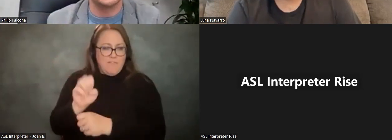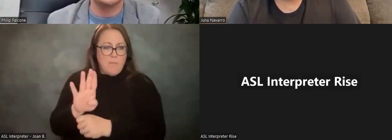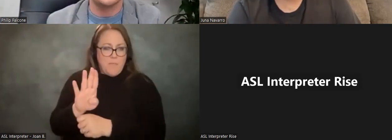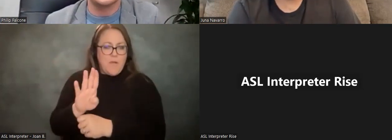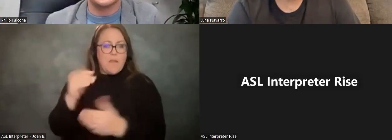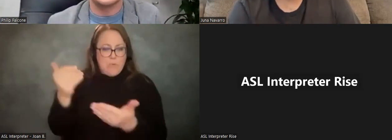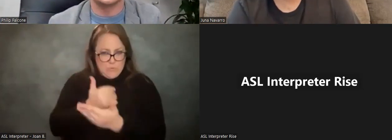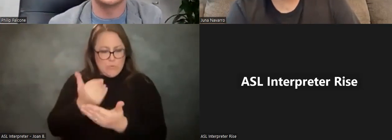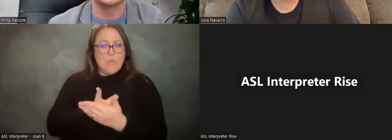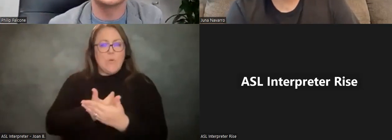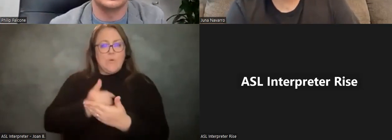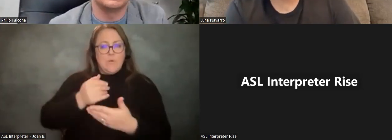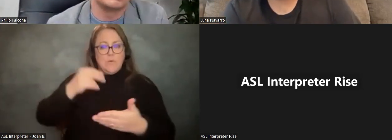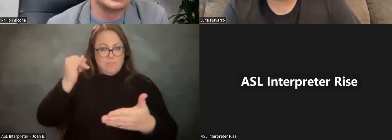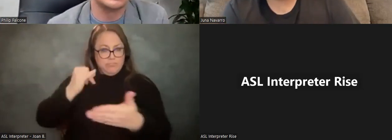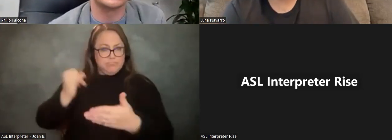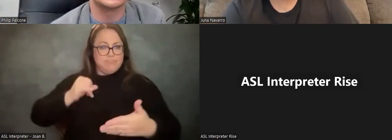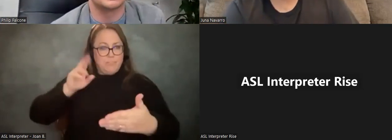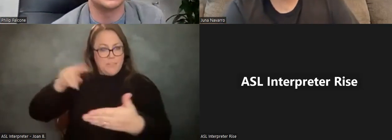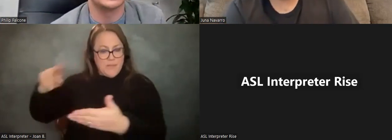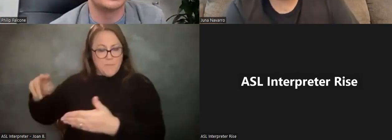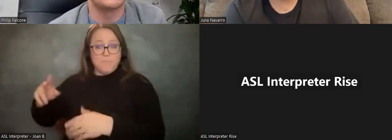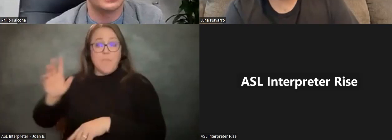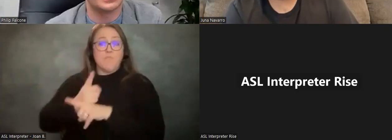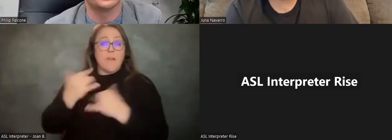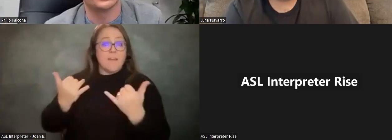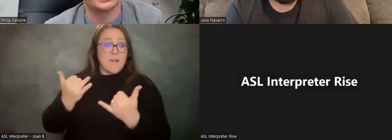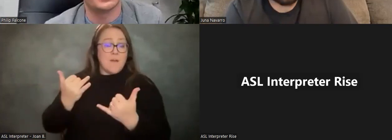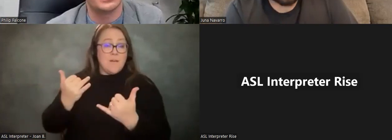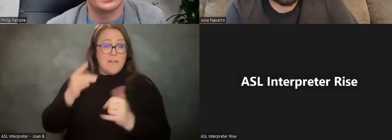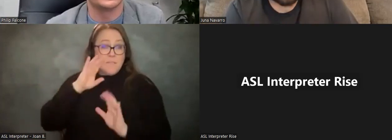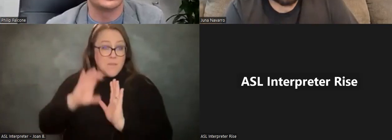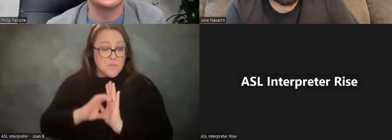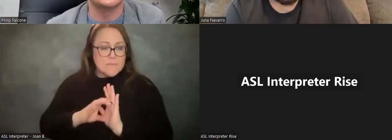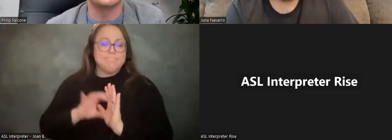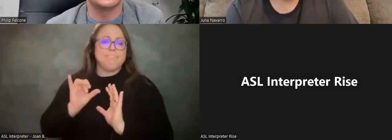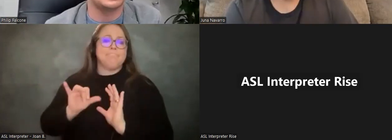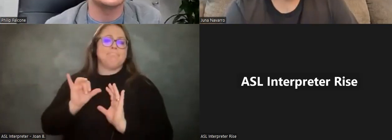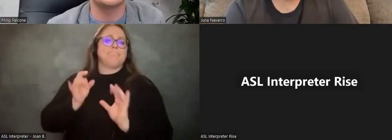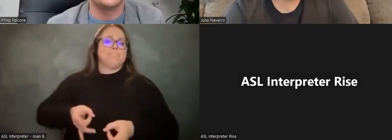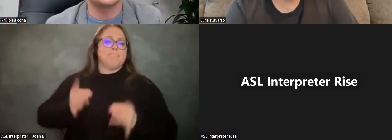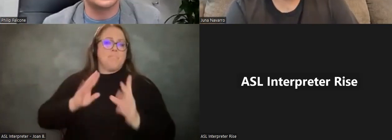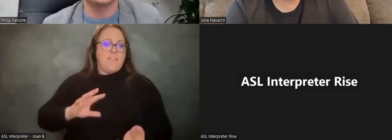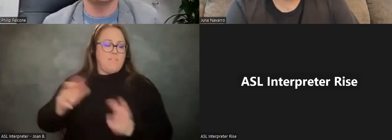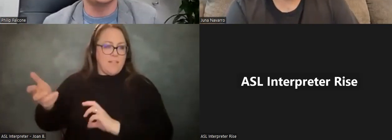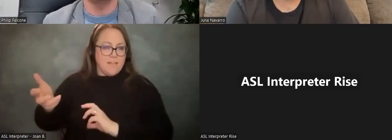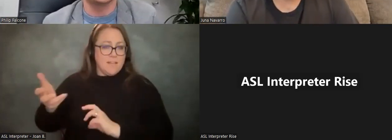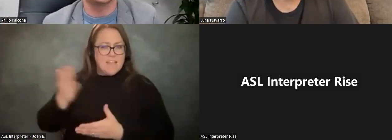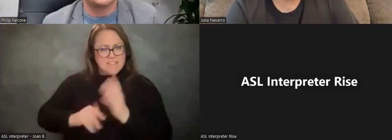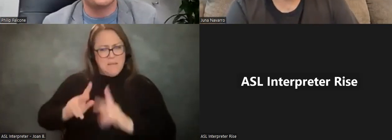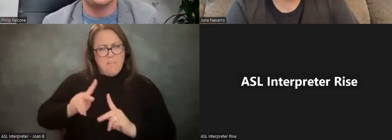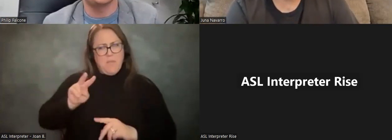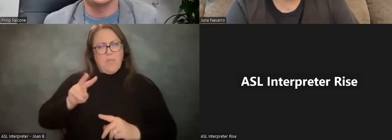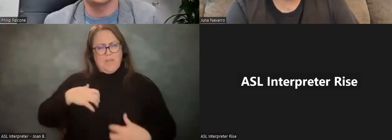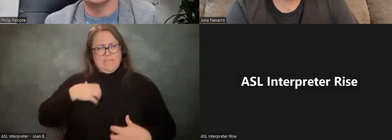that goes up. And there's right now there's some imagery, some violent imagery that is really has some folks kind of feeling a